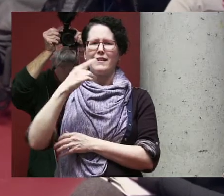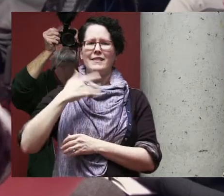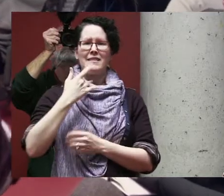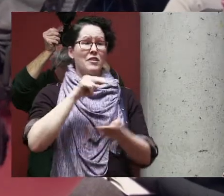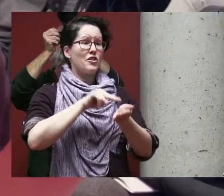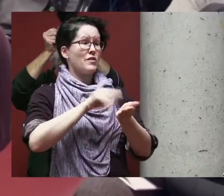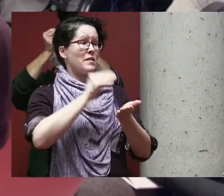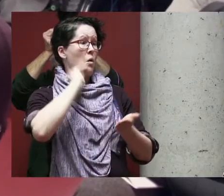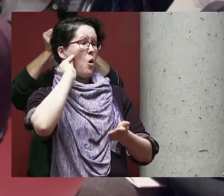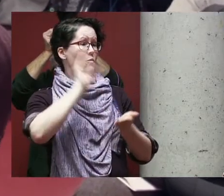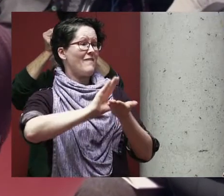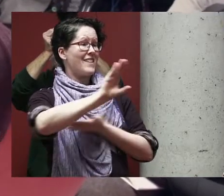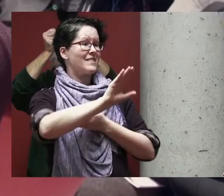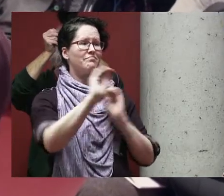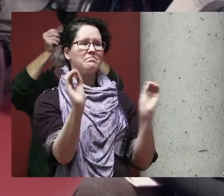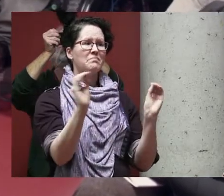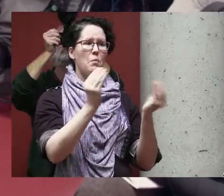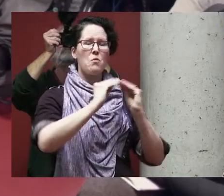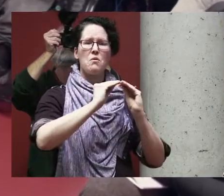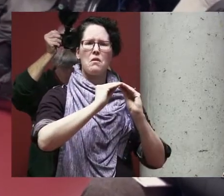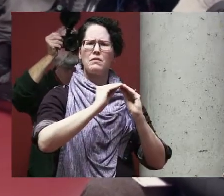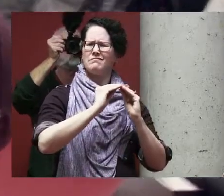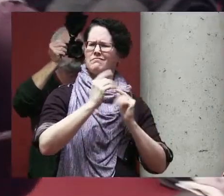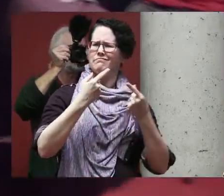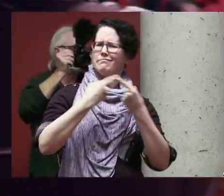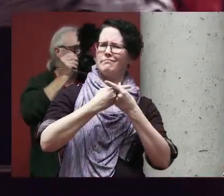What better alternatives to nursing homes exist?